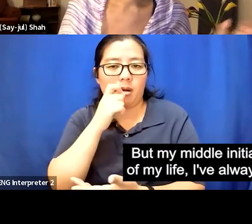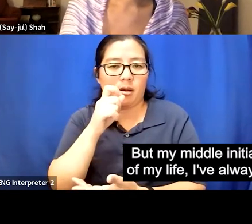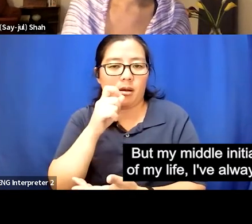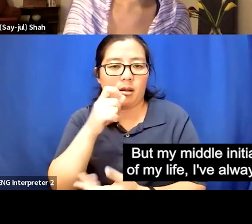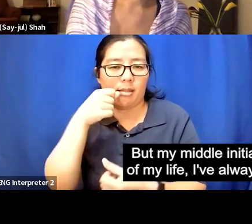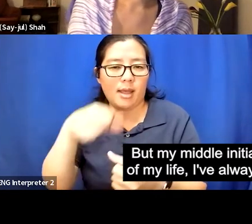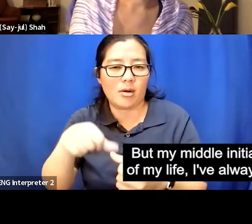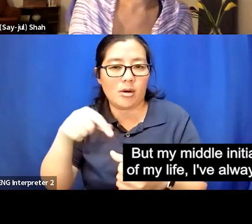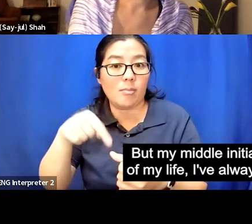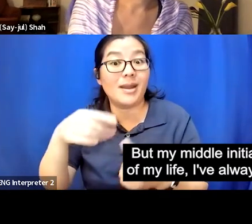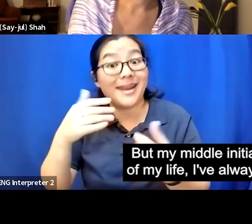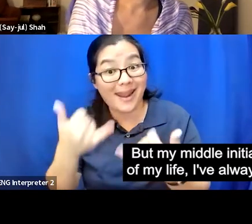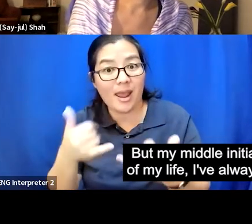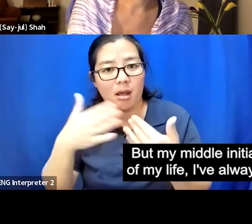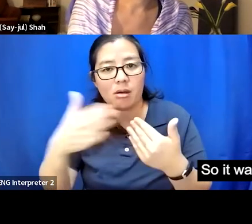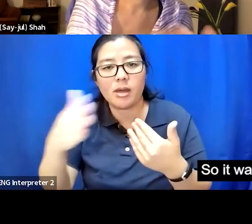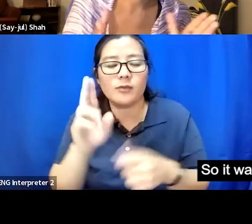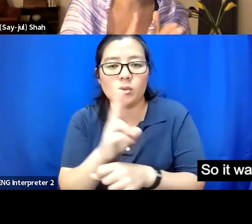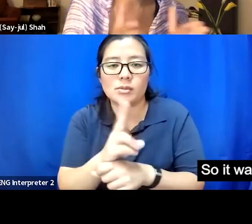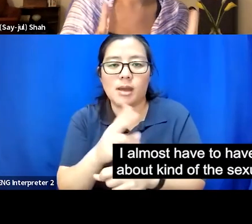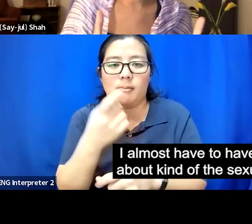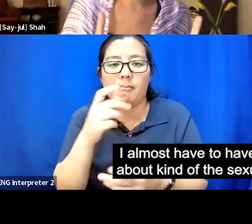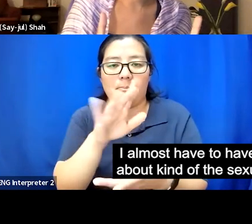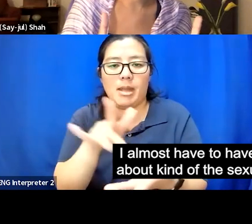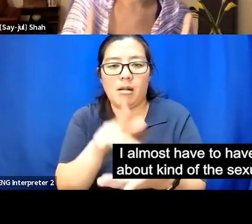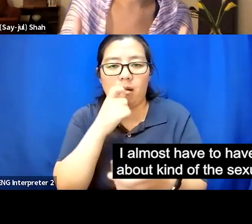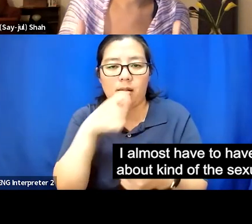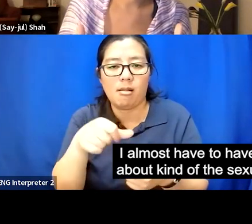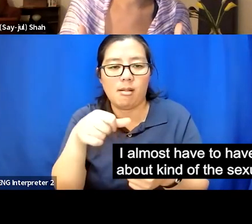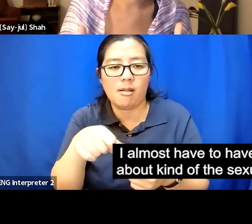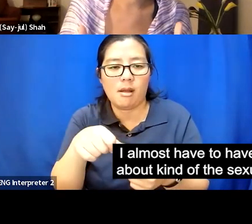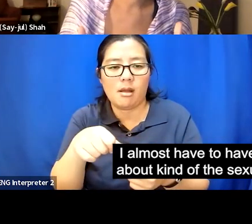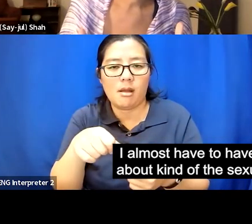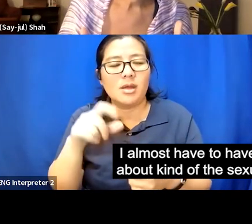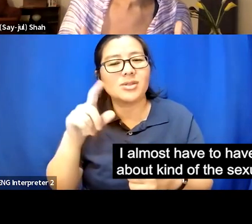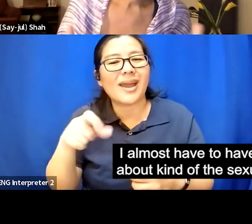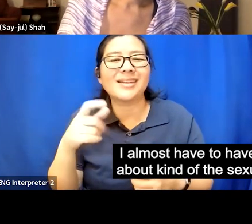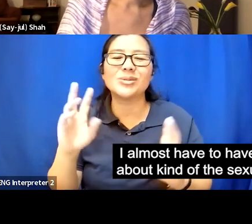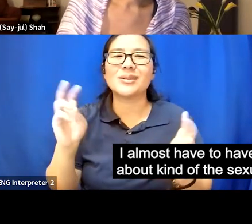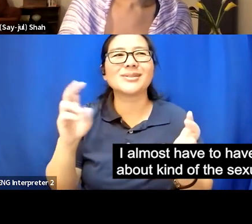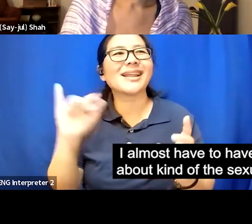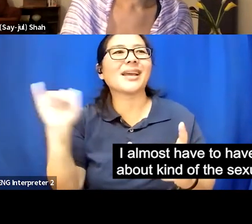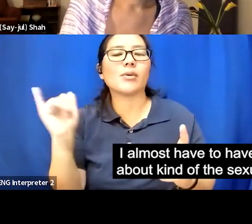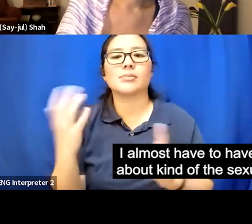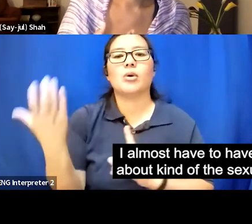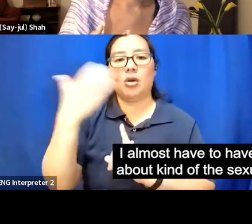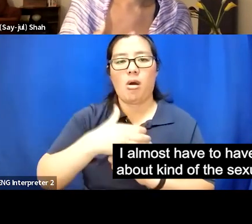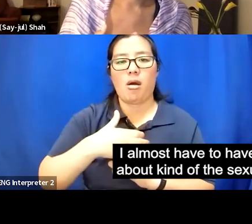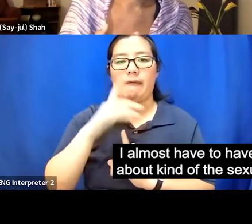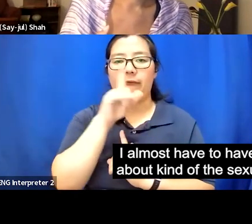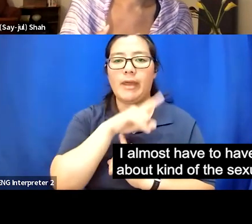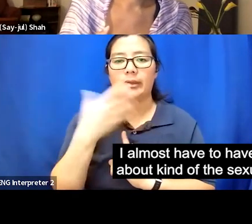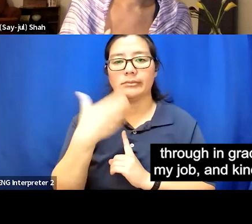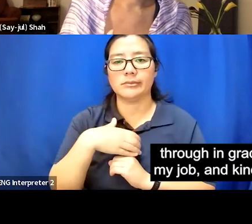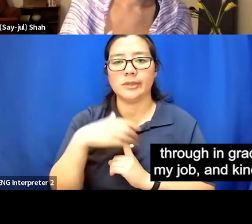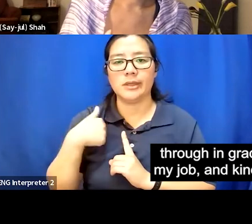in the rest of my life. I've always used my middle initial. So it was interesting. I almost had to have another persona to write about kind of the sexual